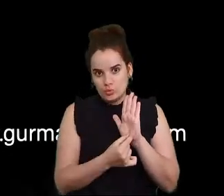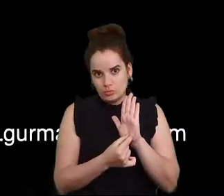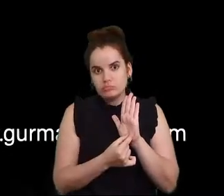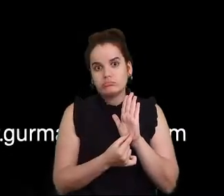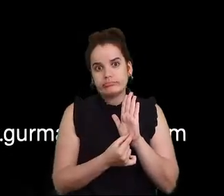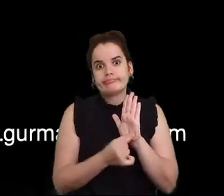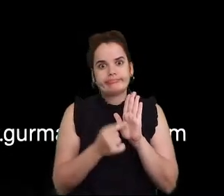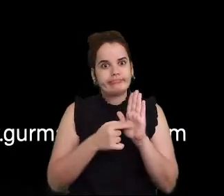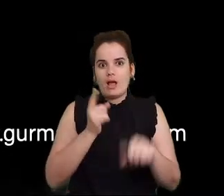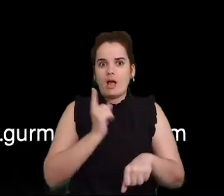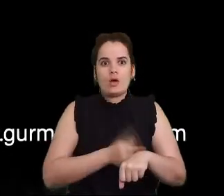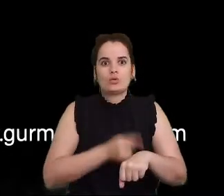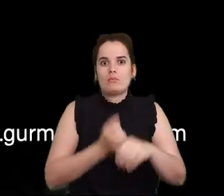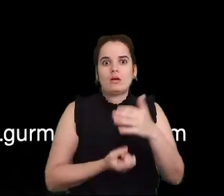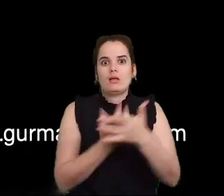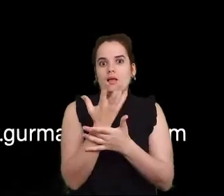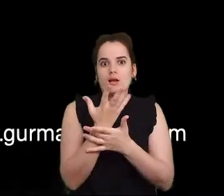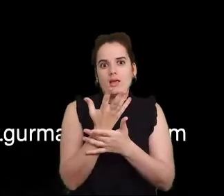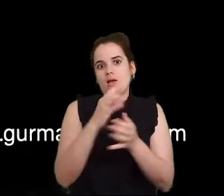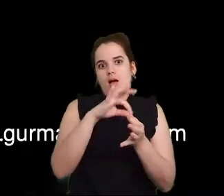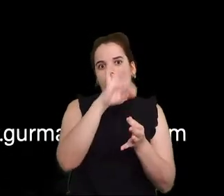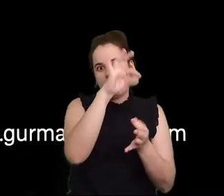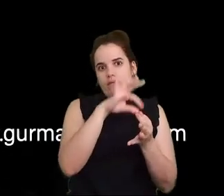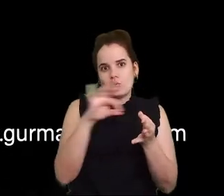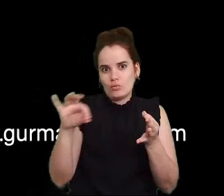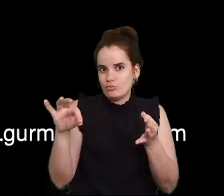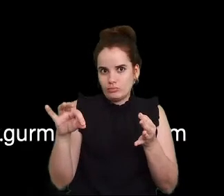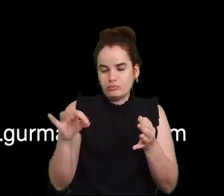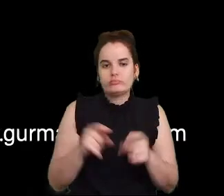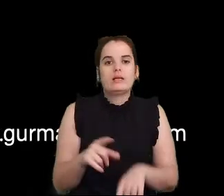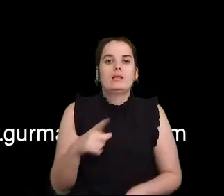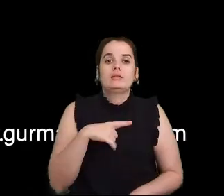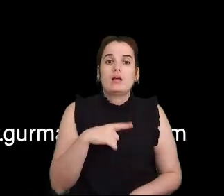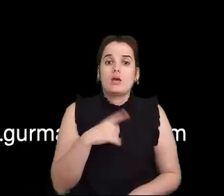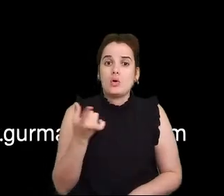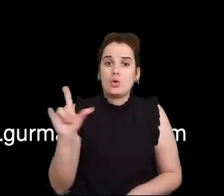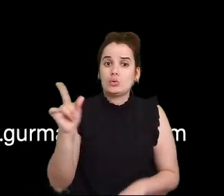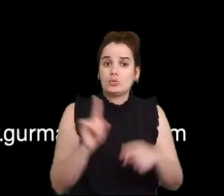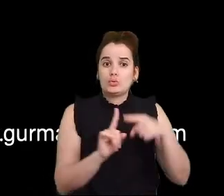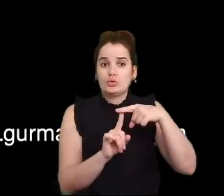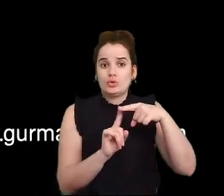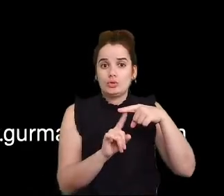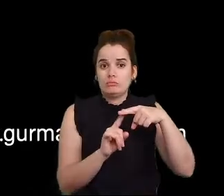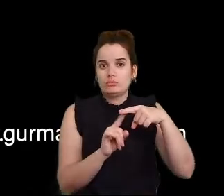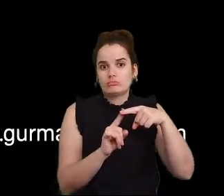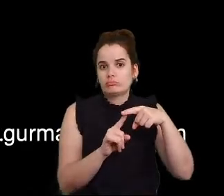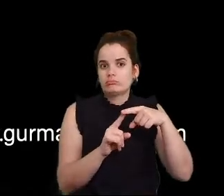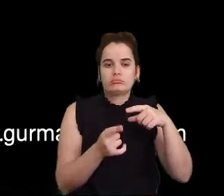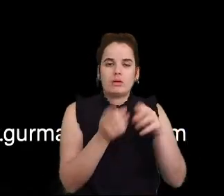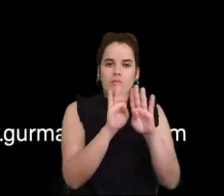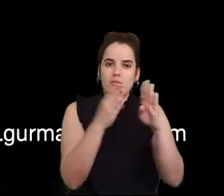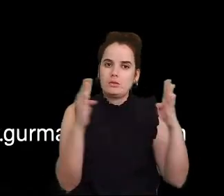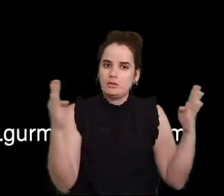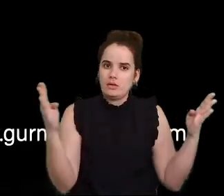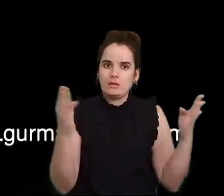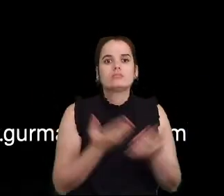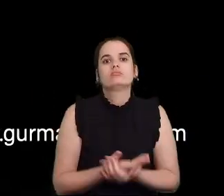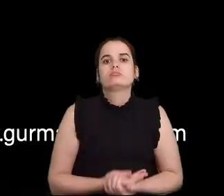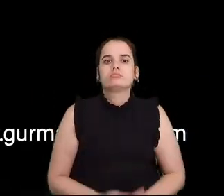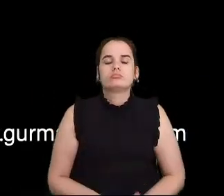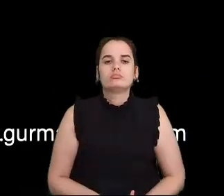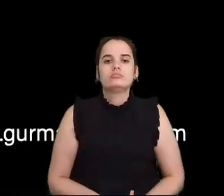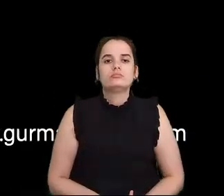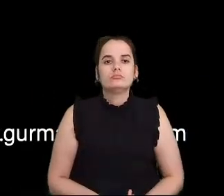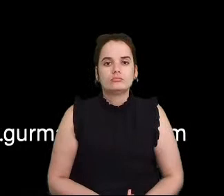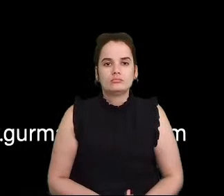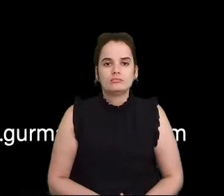Similarly, you have other libraries such as these. There is Plotly, which is a Python and a library. Here, the